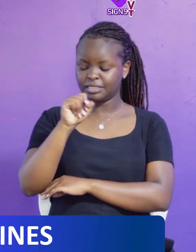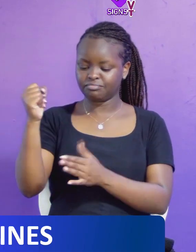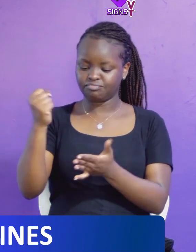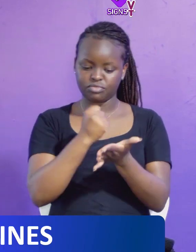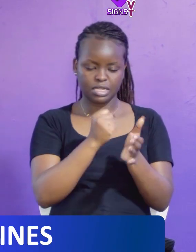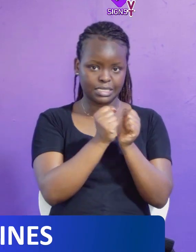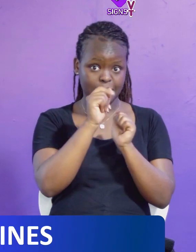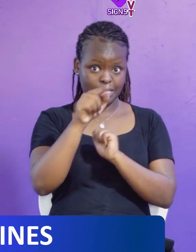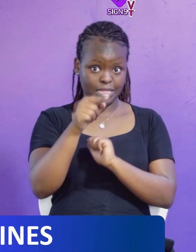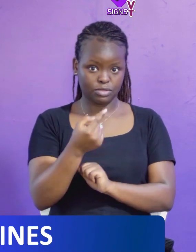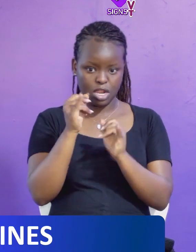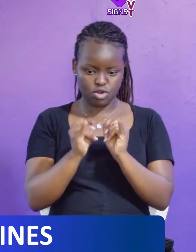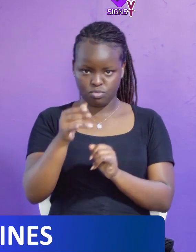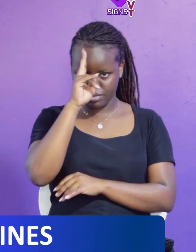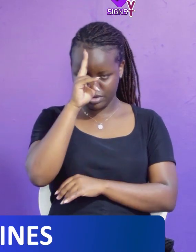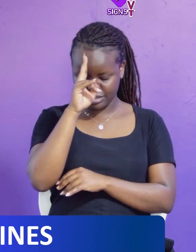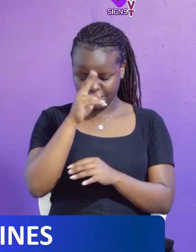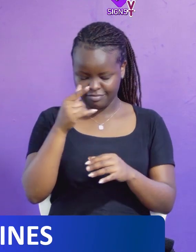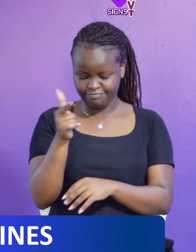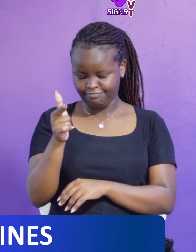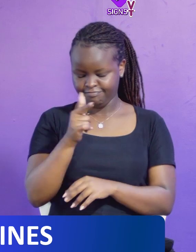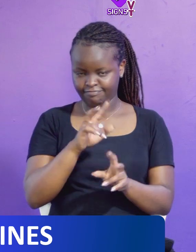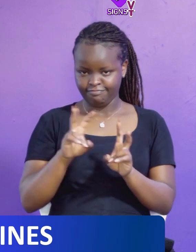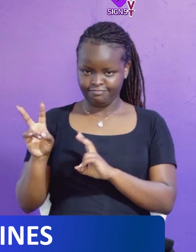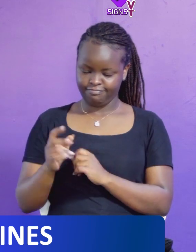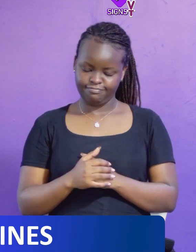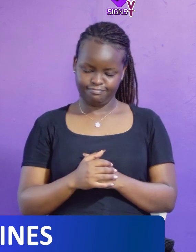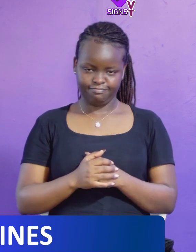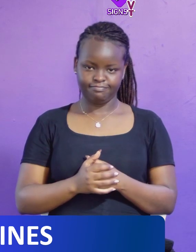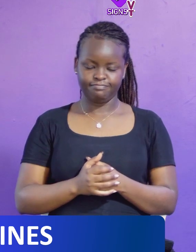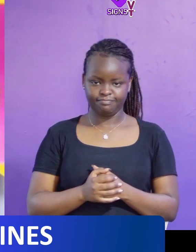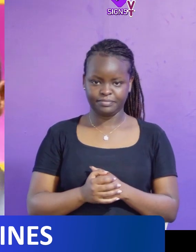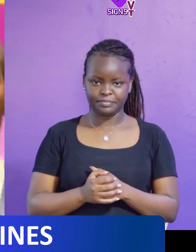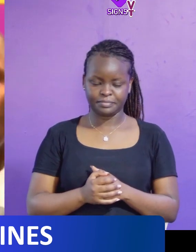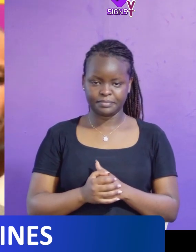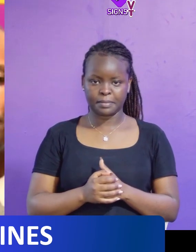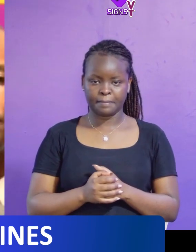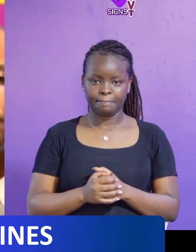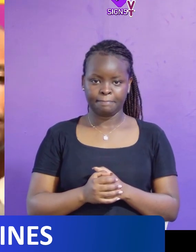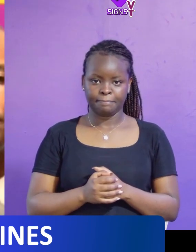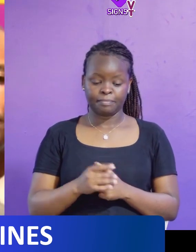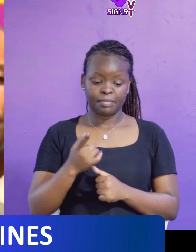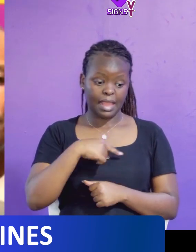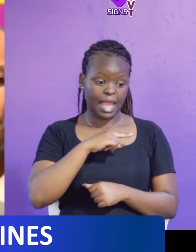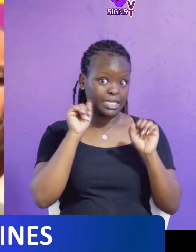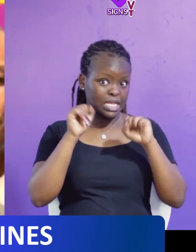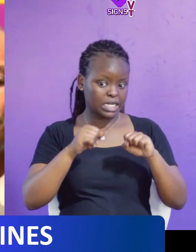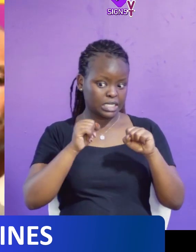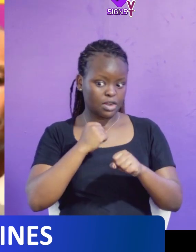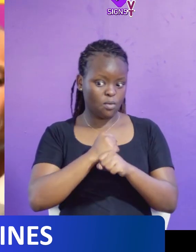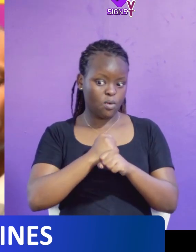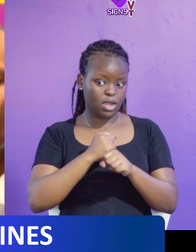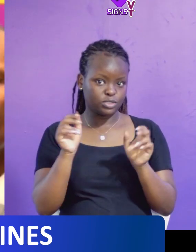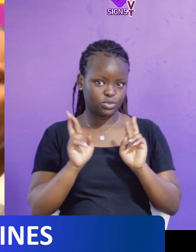new officers. Here are the full details to the story. We have agreed that we'll work together